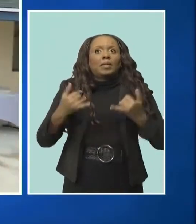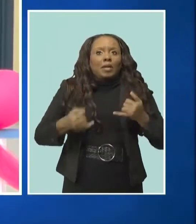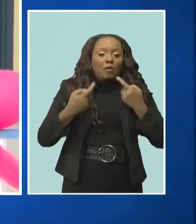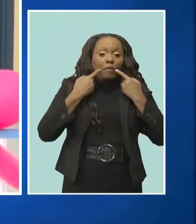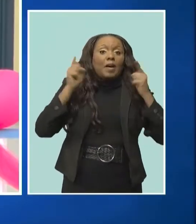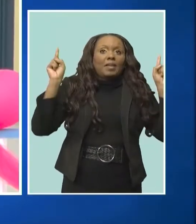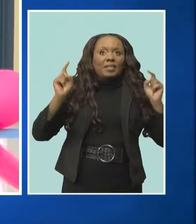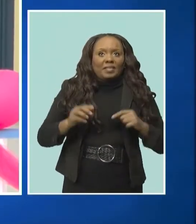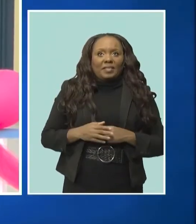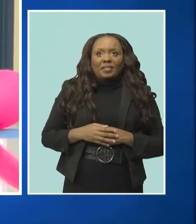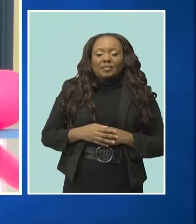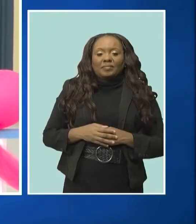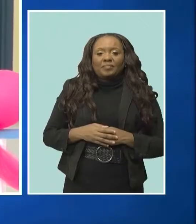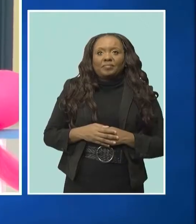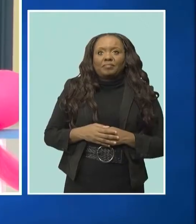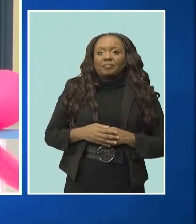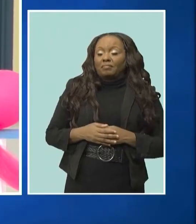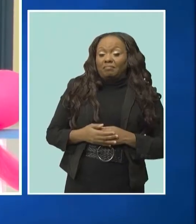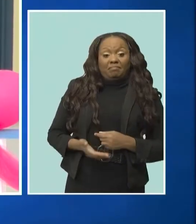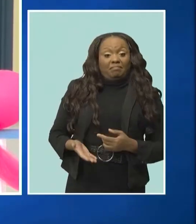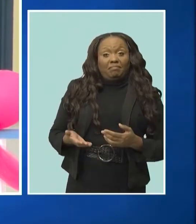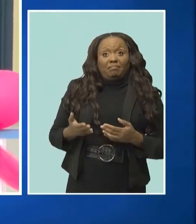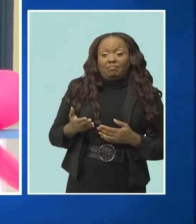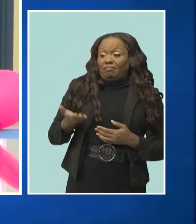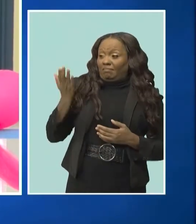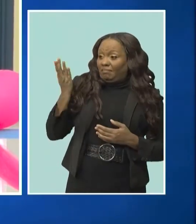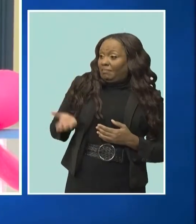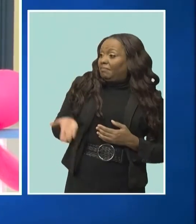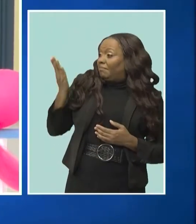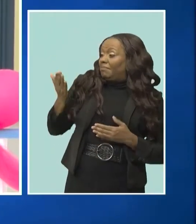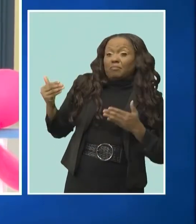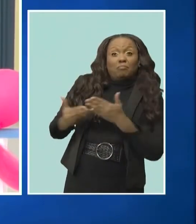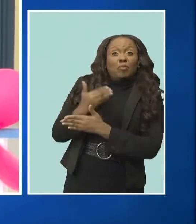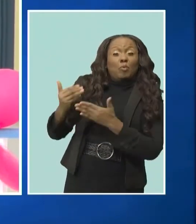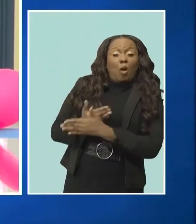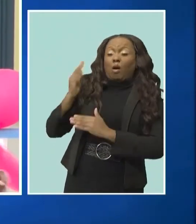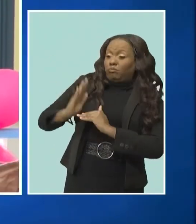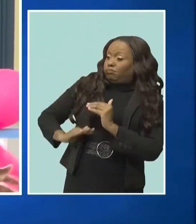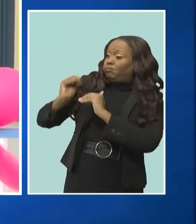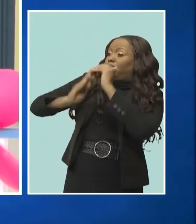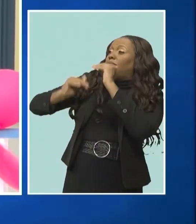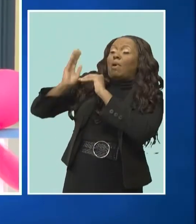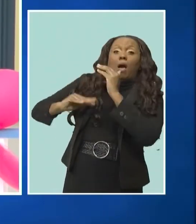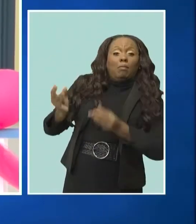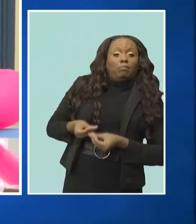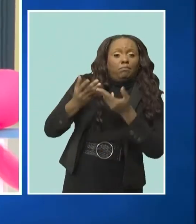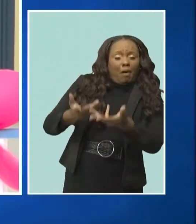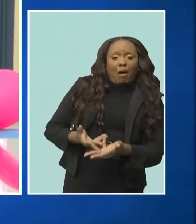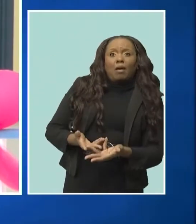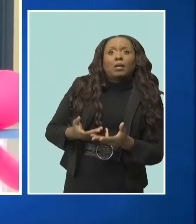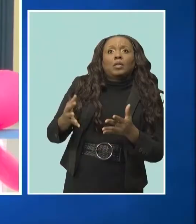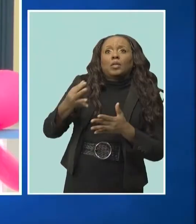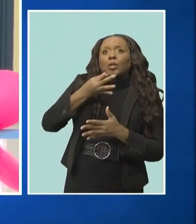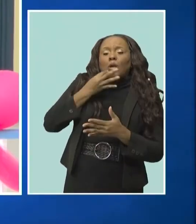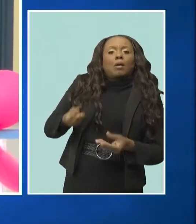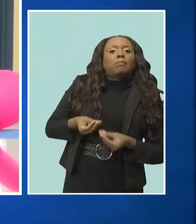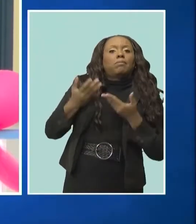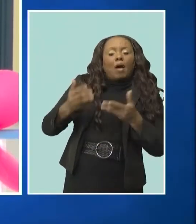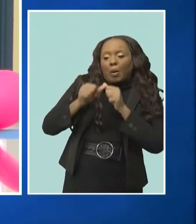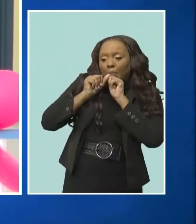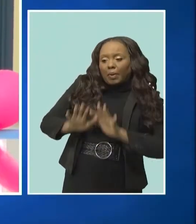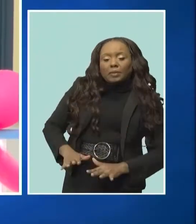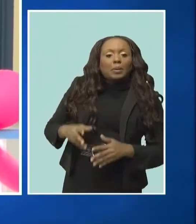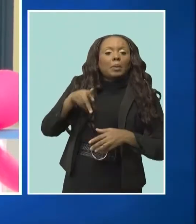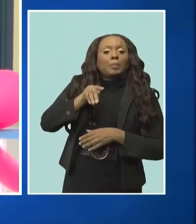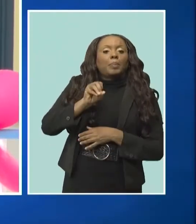That this newly reconstructed, recommitted, rededicated, soon to be rededicated post office, we're